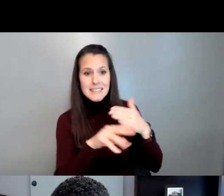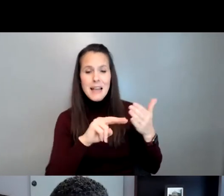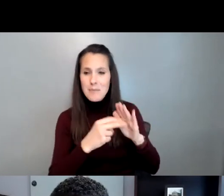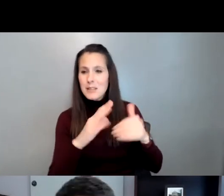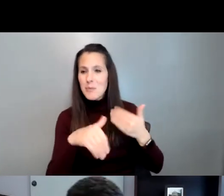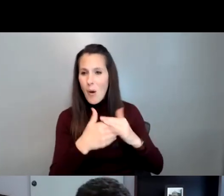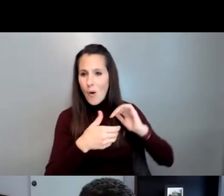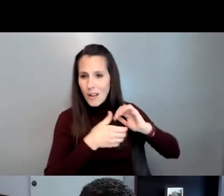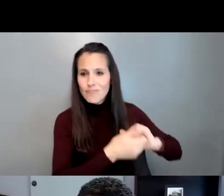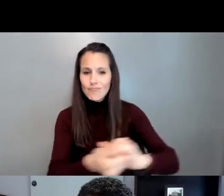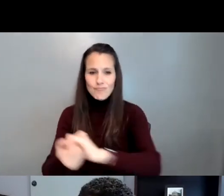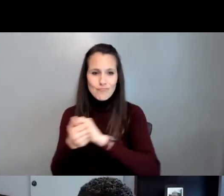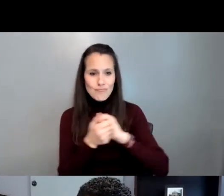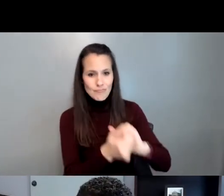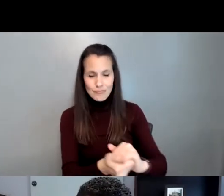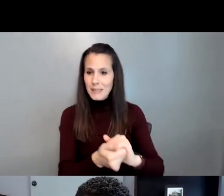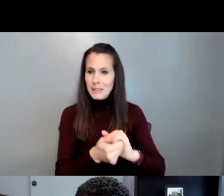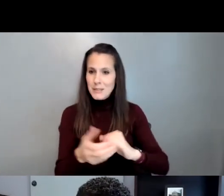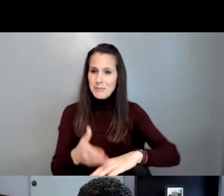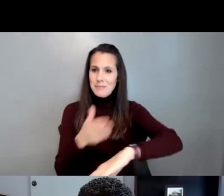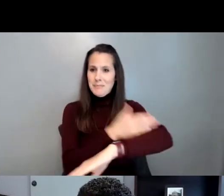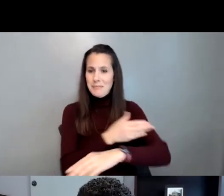to then optimize the contributions of everyone.